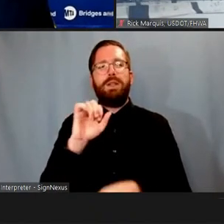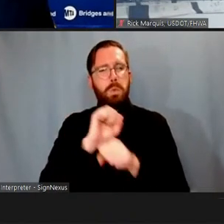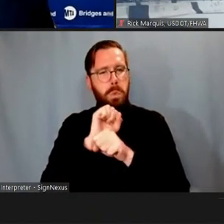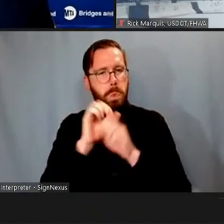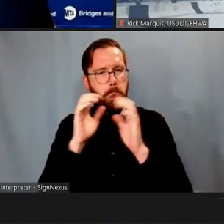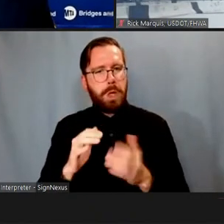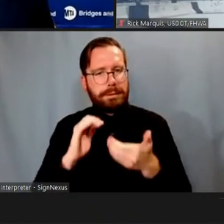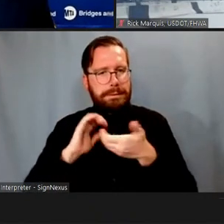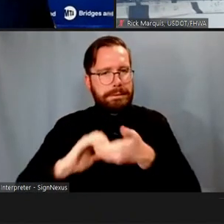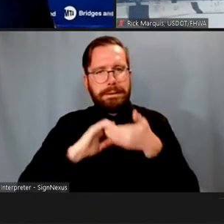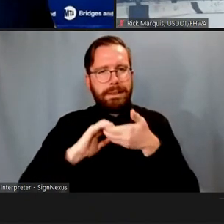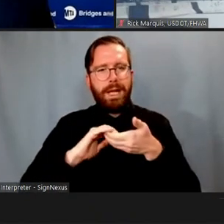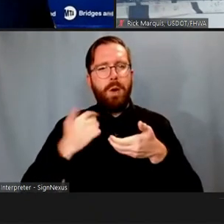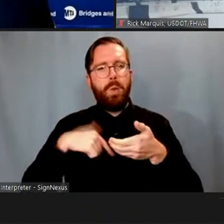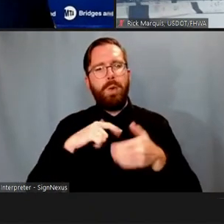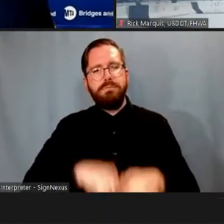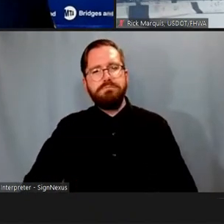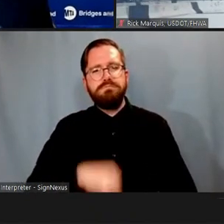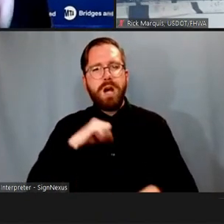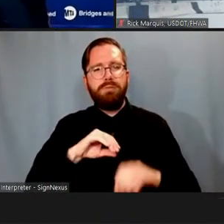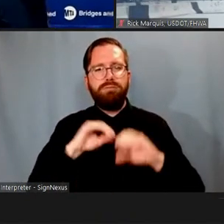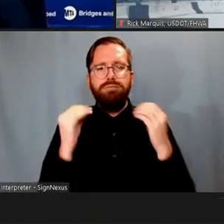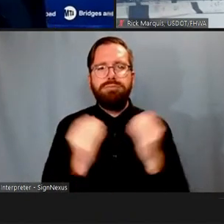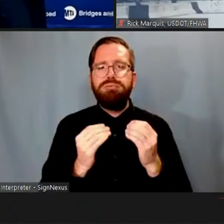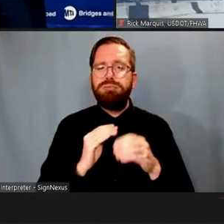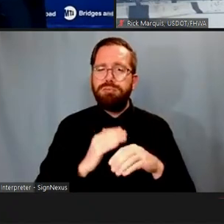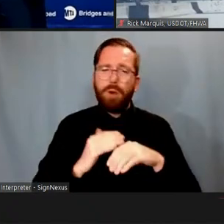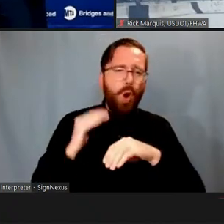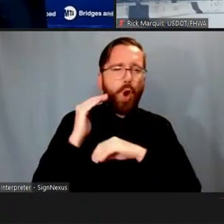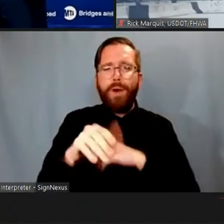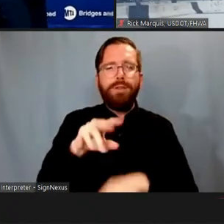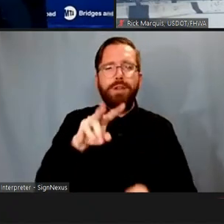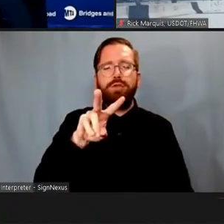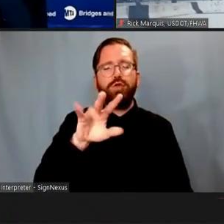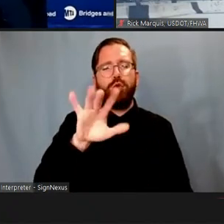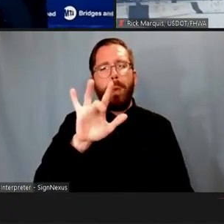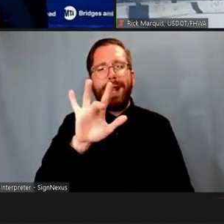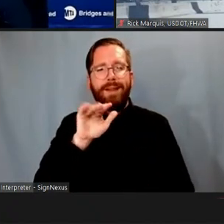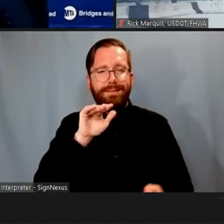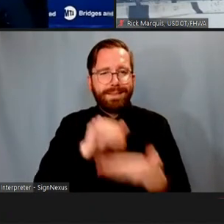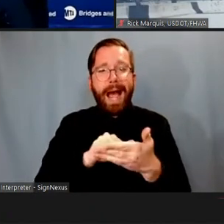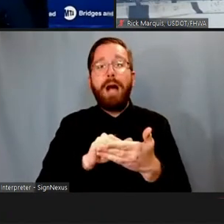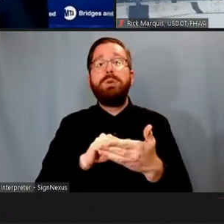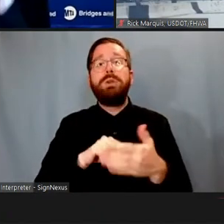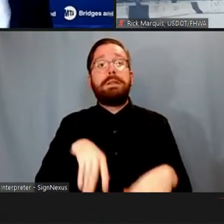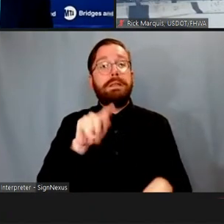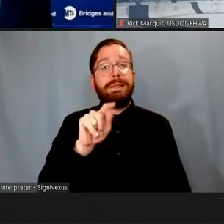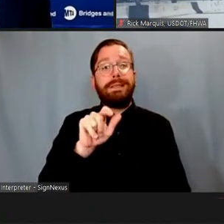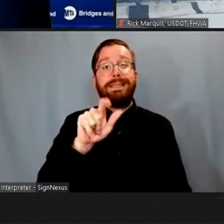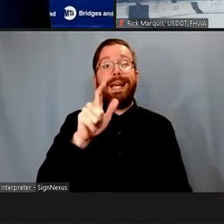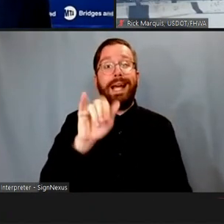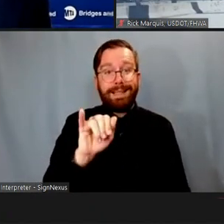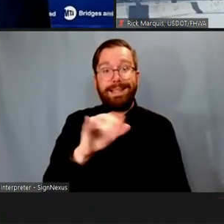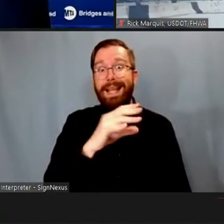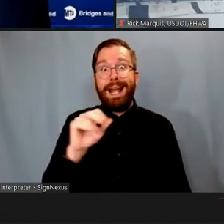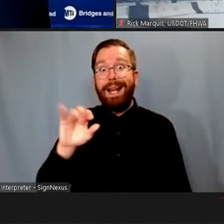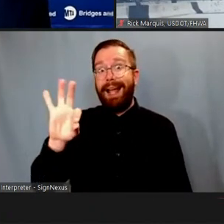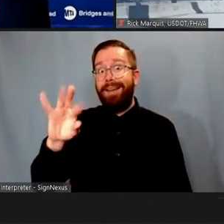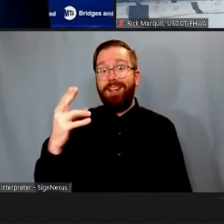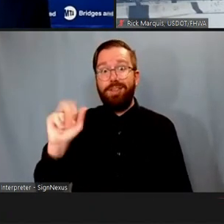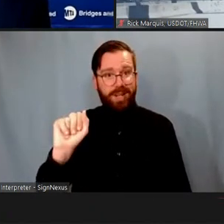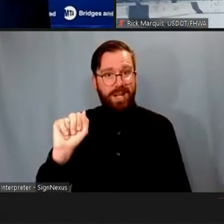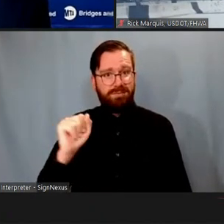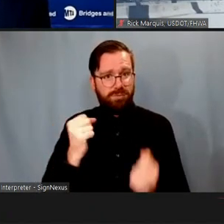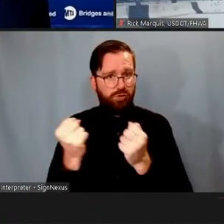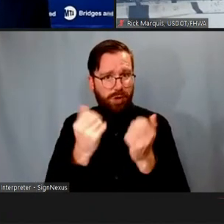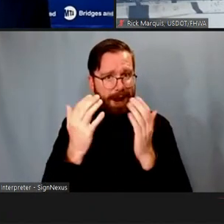organization of over 25 000 taxi and fhv drivers and we're really offended by